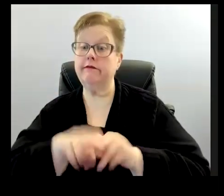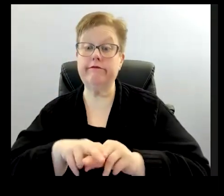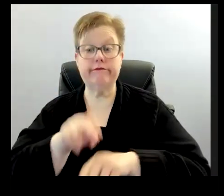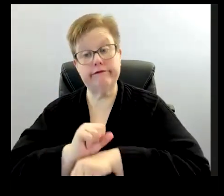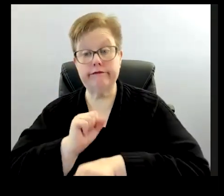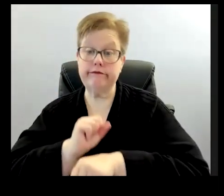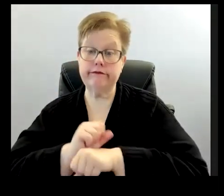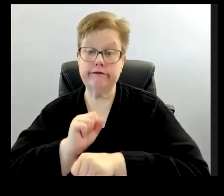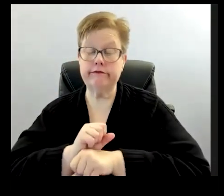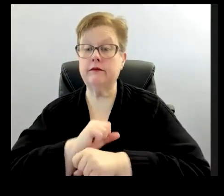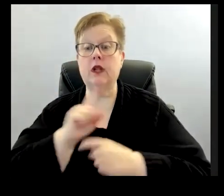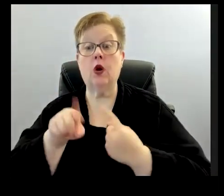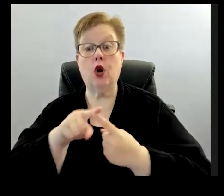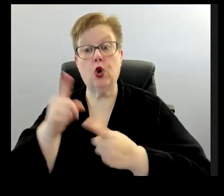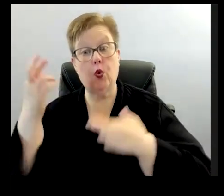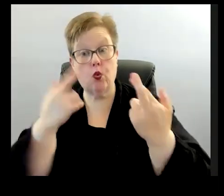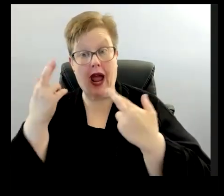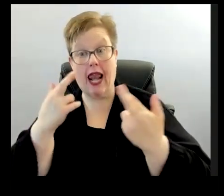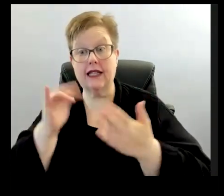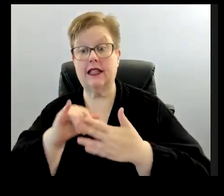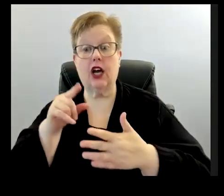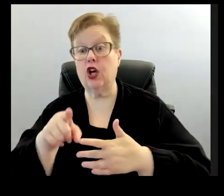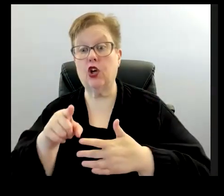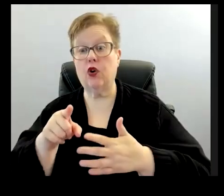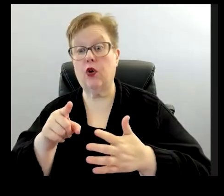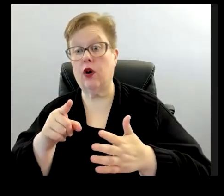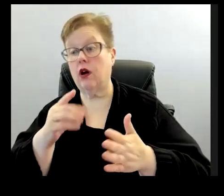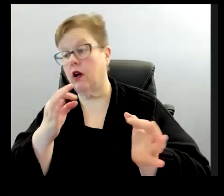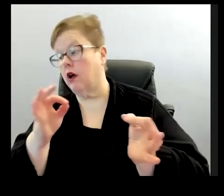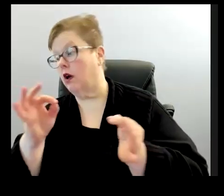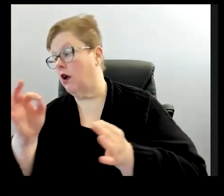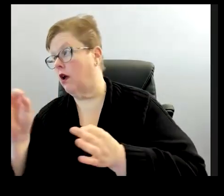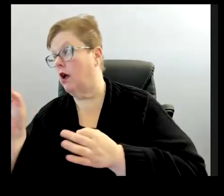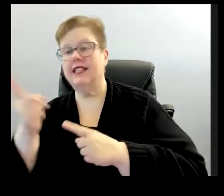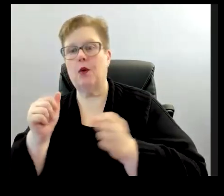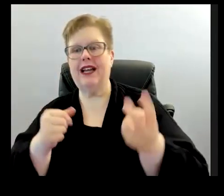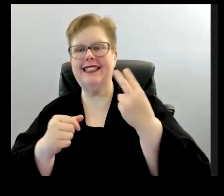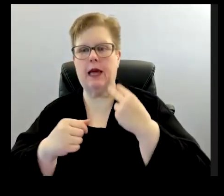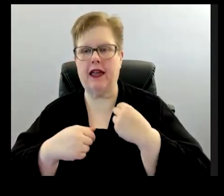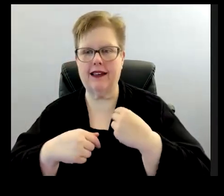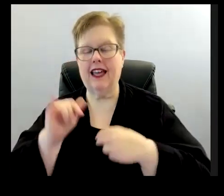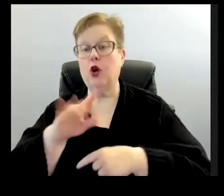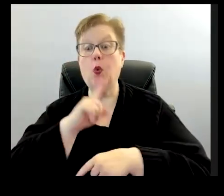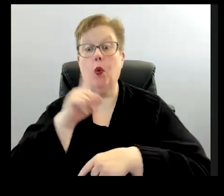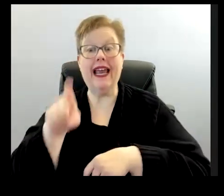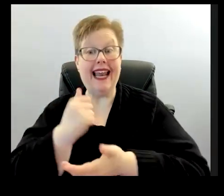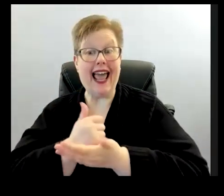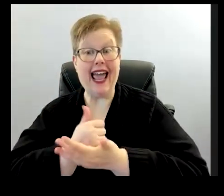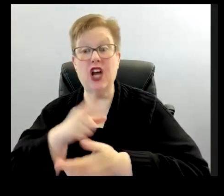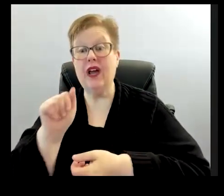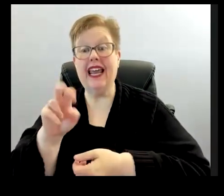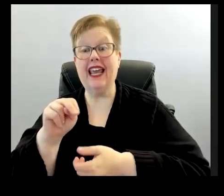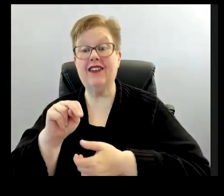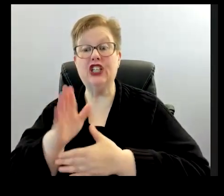work. Whenever you realize that you are drifting off course, you're like, but someone can see me. If you really need some help, you can even